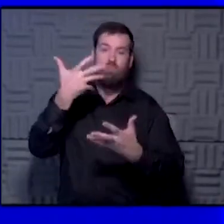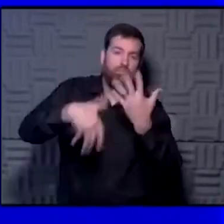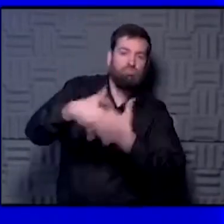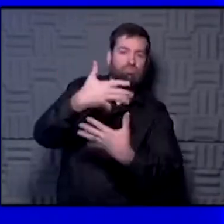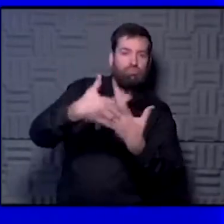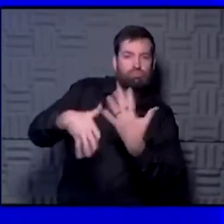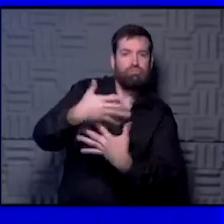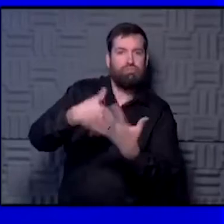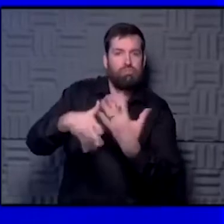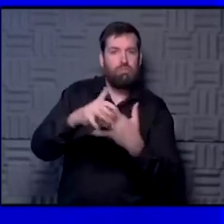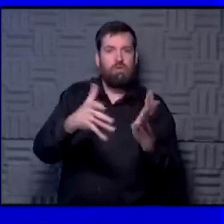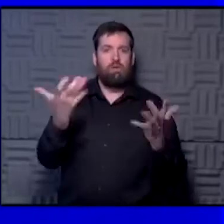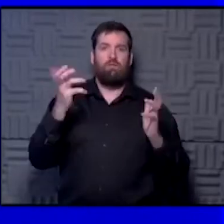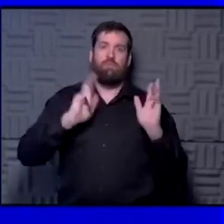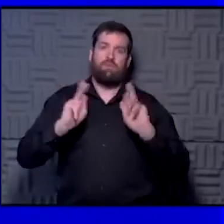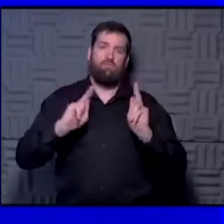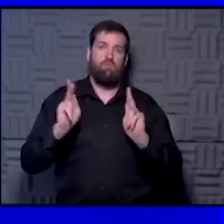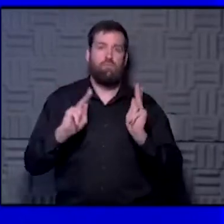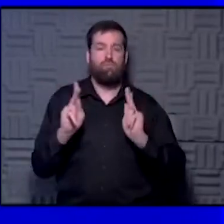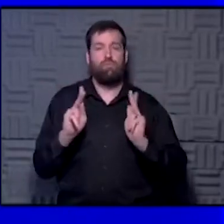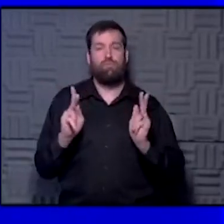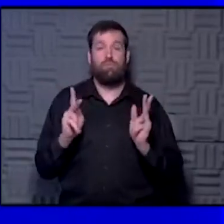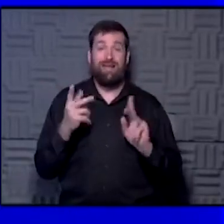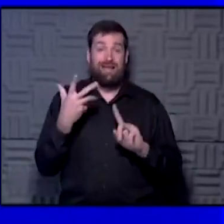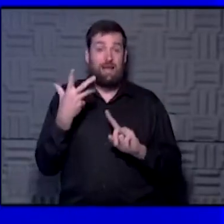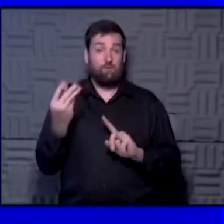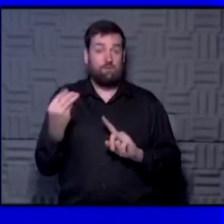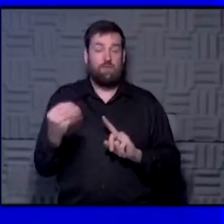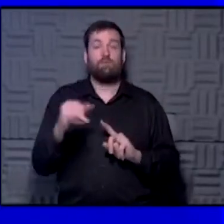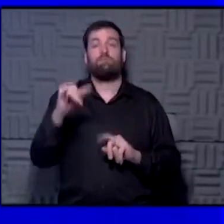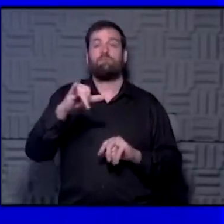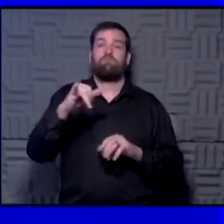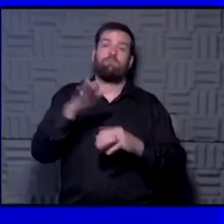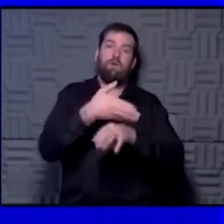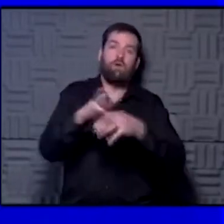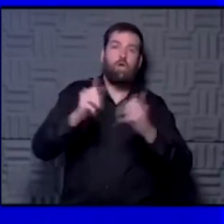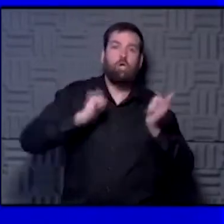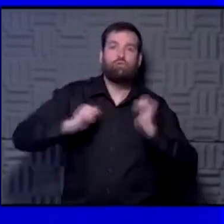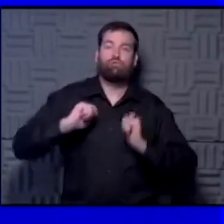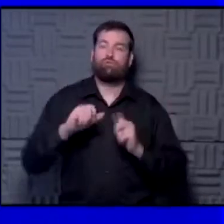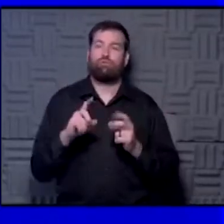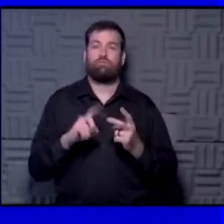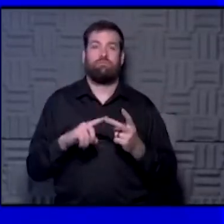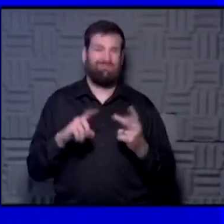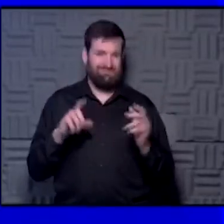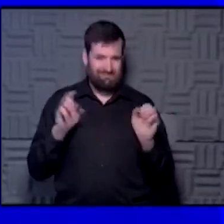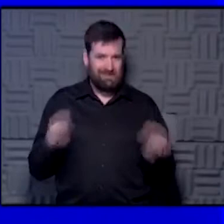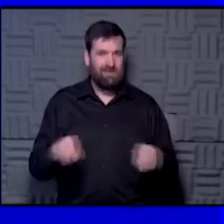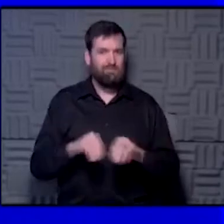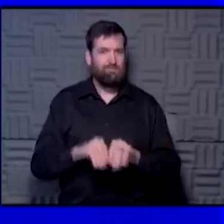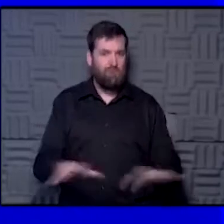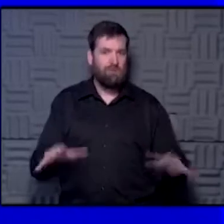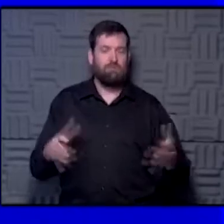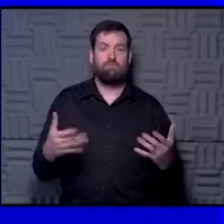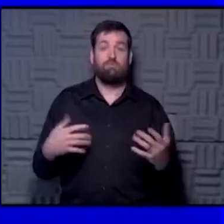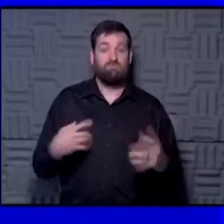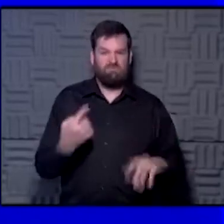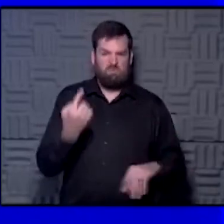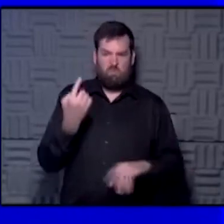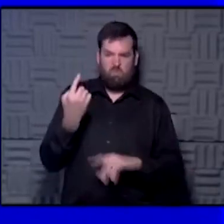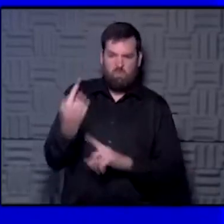close together with a lot of other people outside, such as a concert or something of that nature, there can be spread. I'm not aware of that